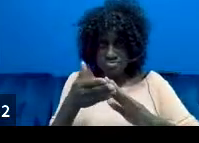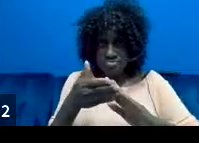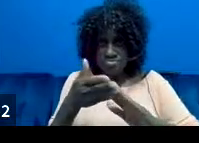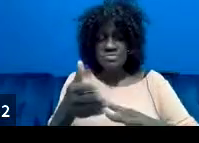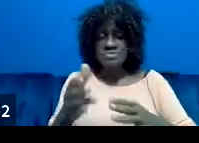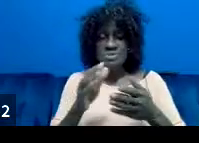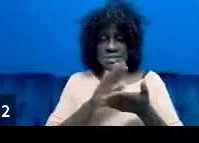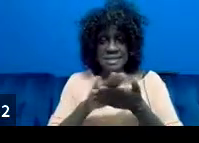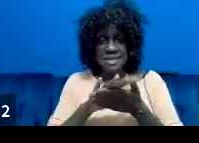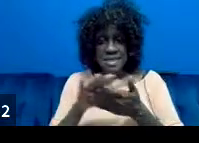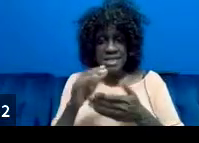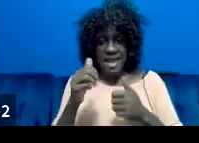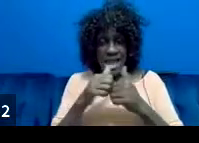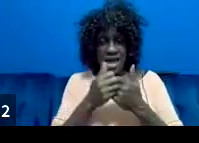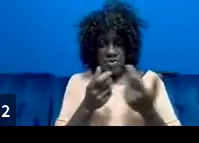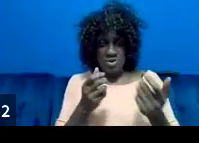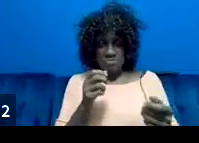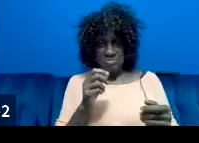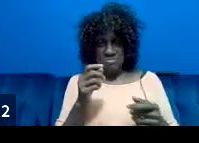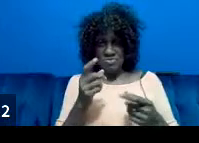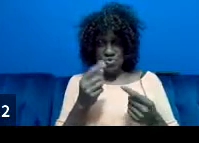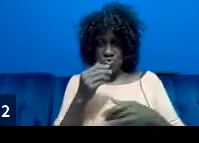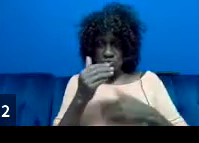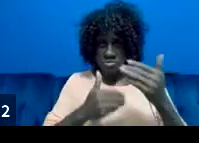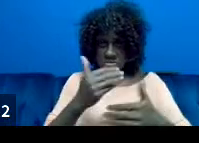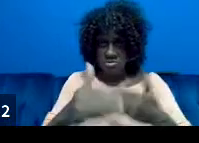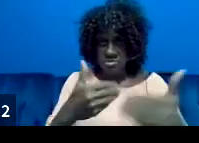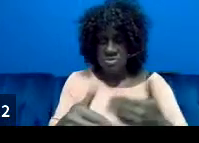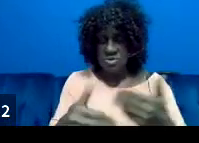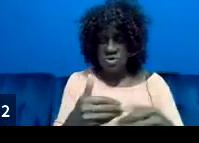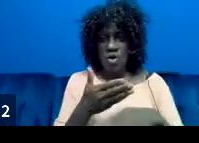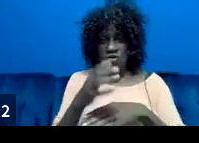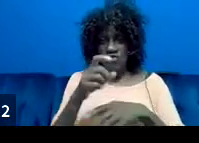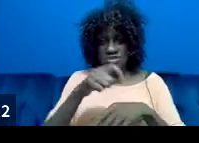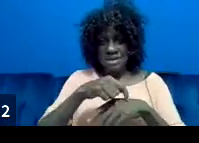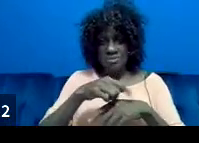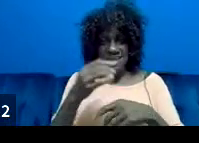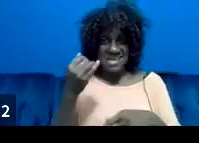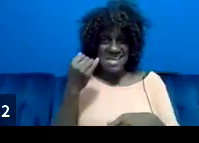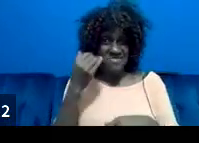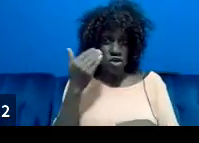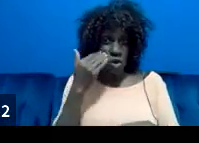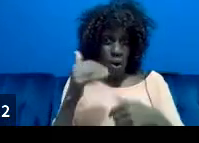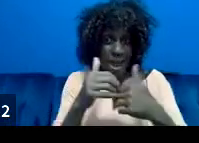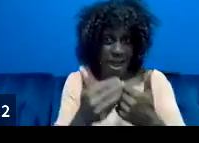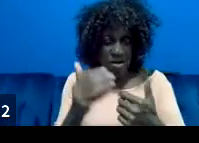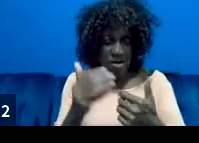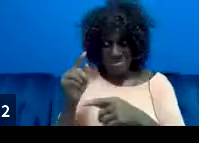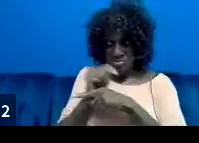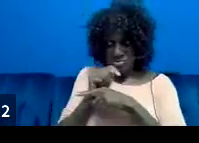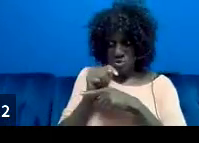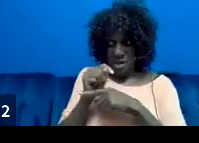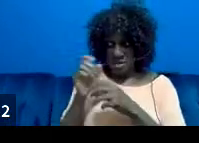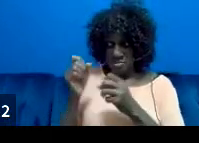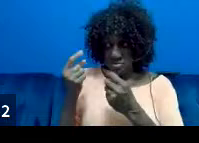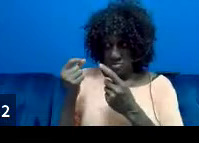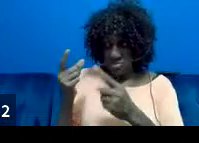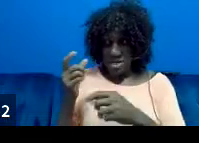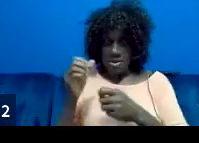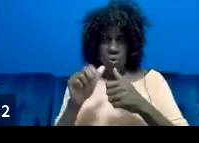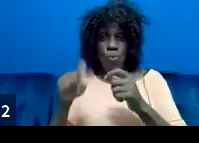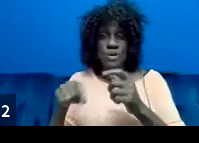surface reacts in our environment over time? And do they have the knowledge? Have they been trained and understand what they need to